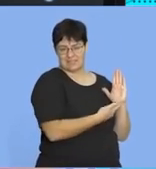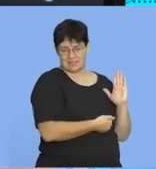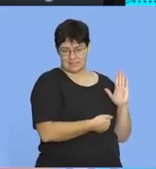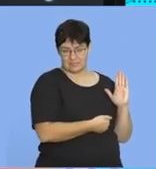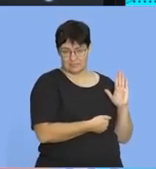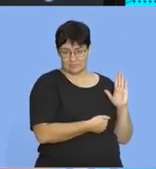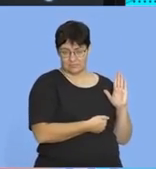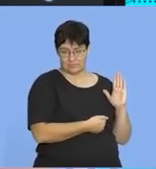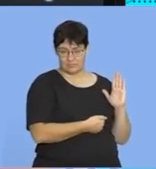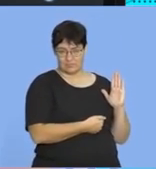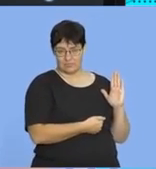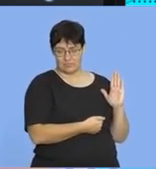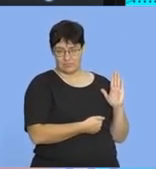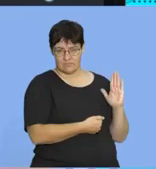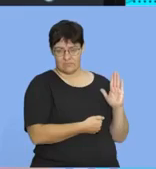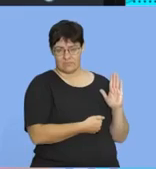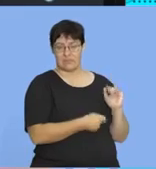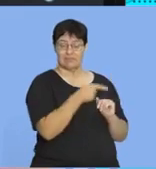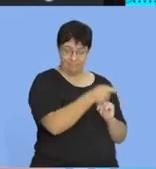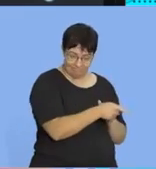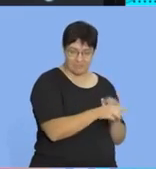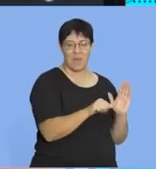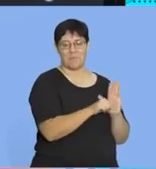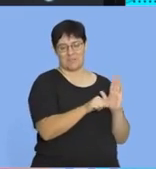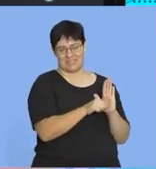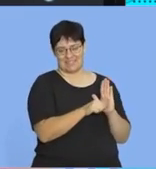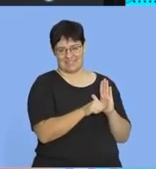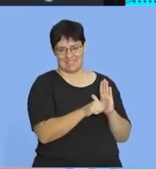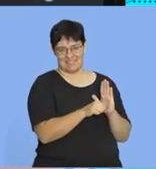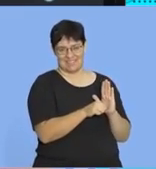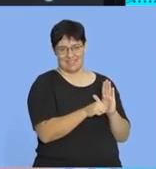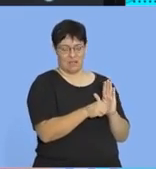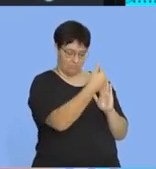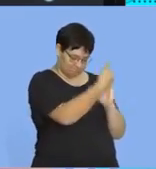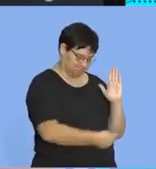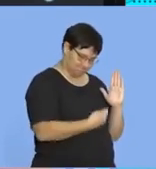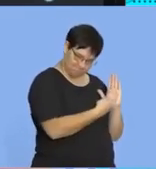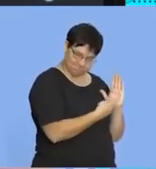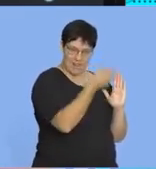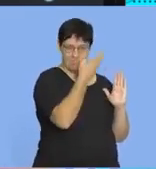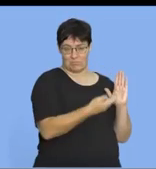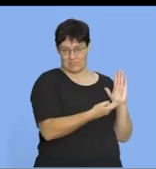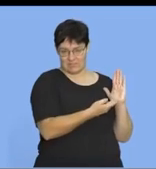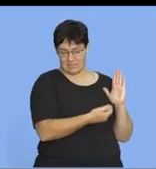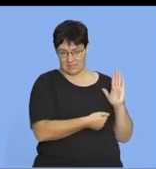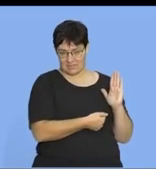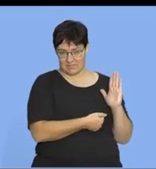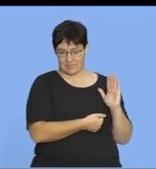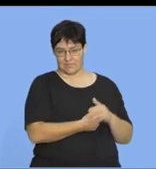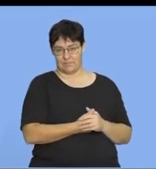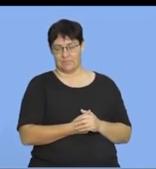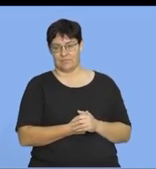on your information sheet. That's the important thing. Okay, it's on your information sheet.